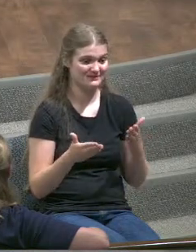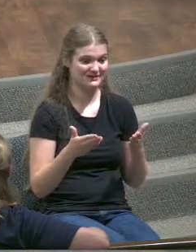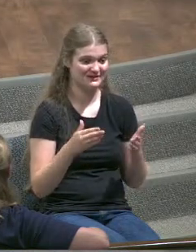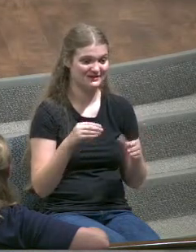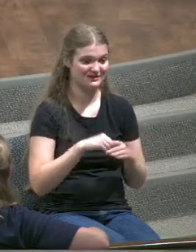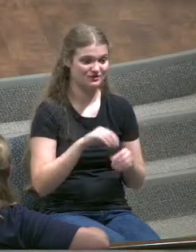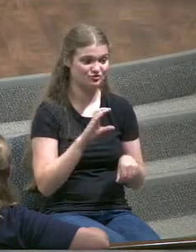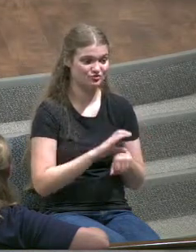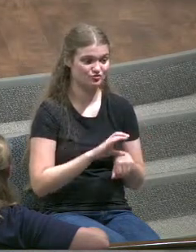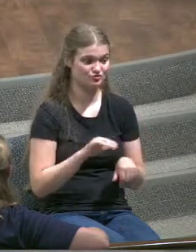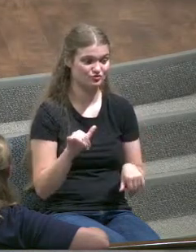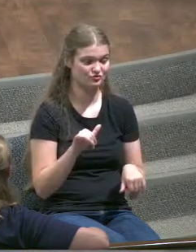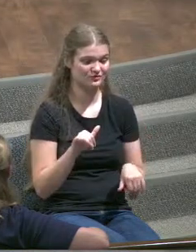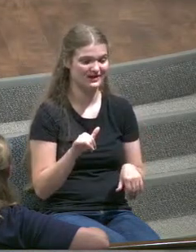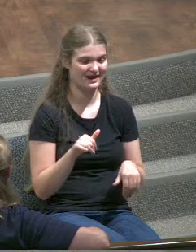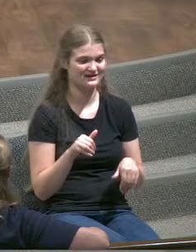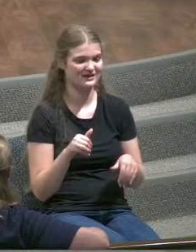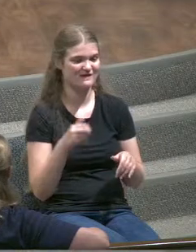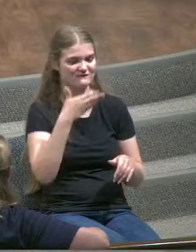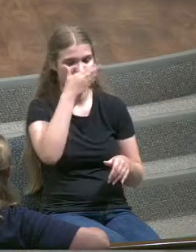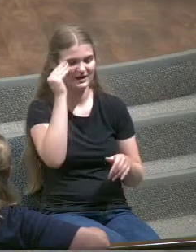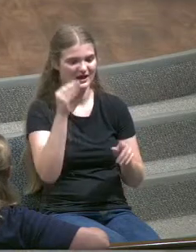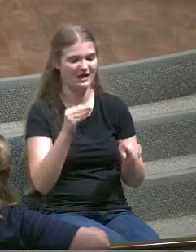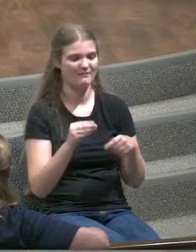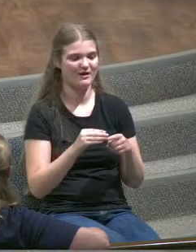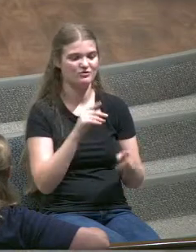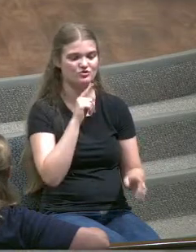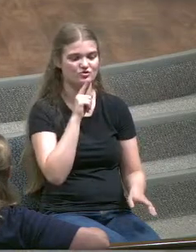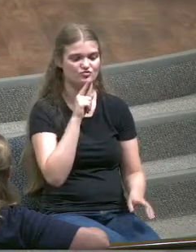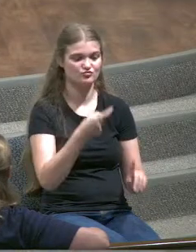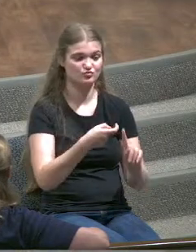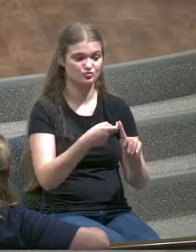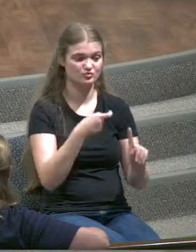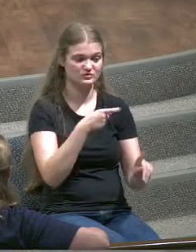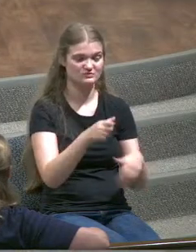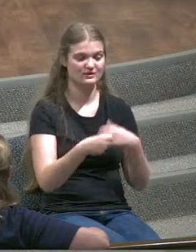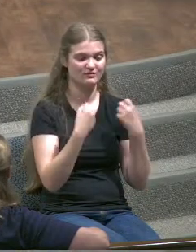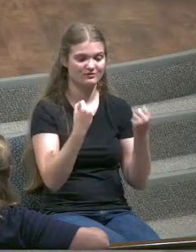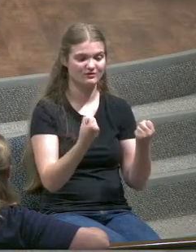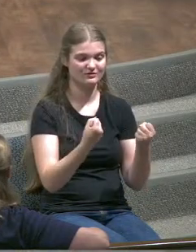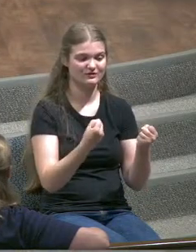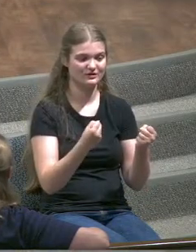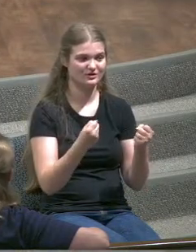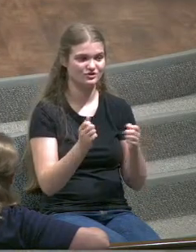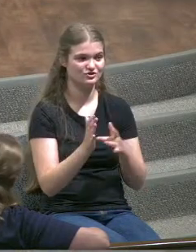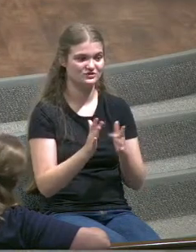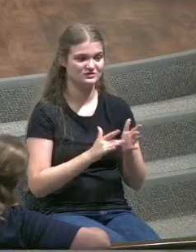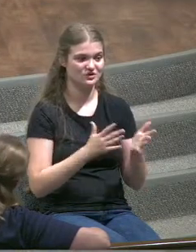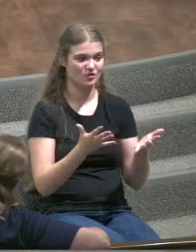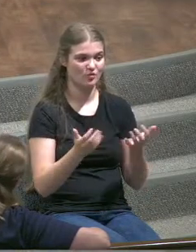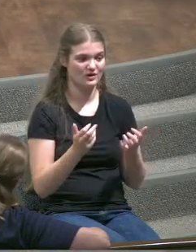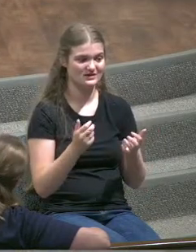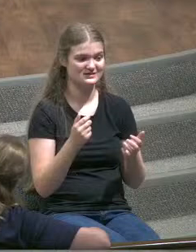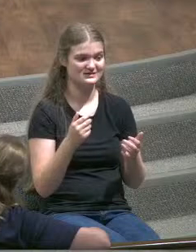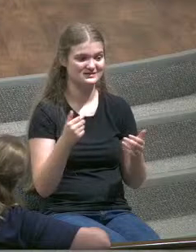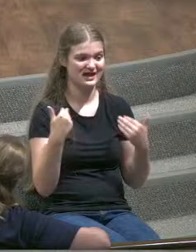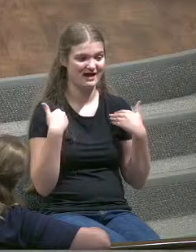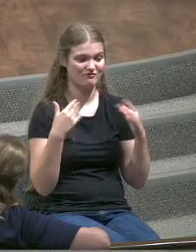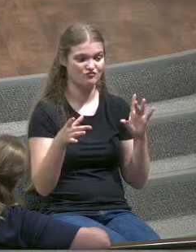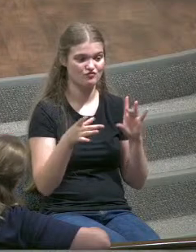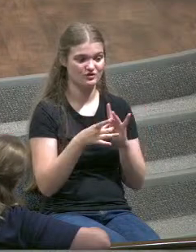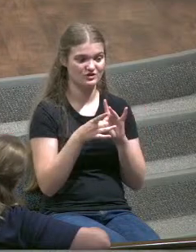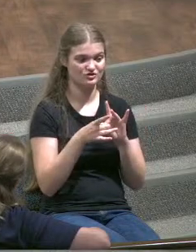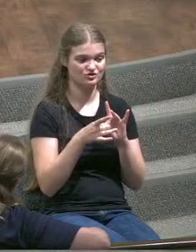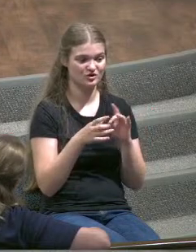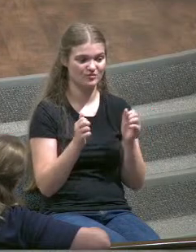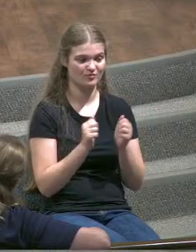and lose sight of the true source of power. What Jesus wants more than anything is to have a relationship with each and every